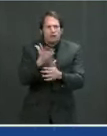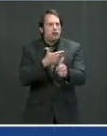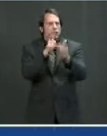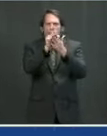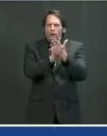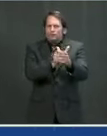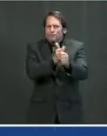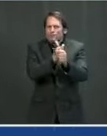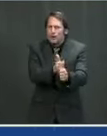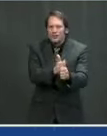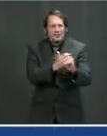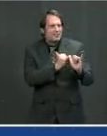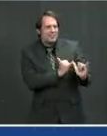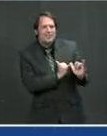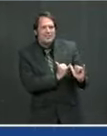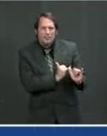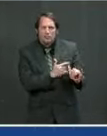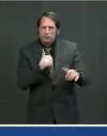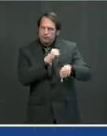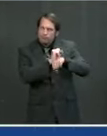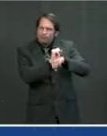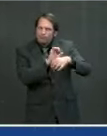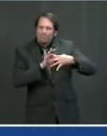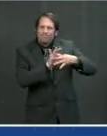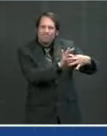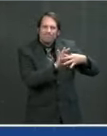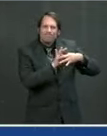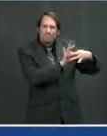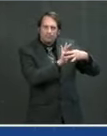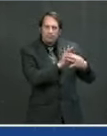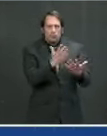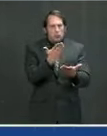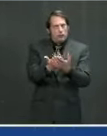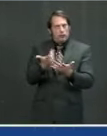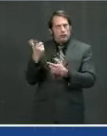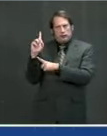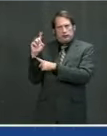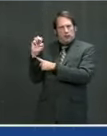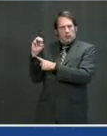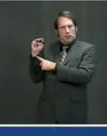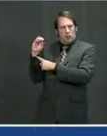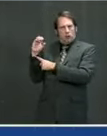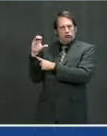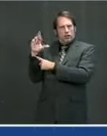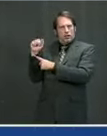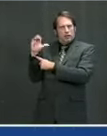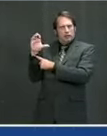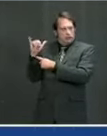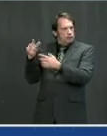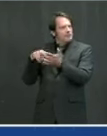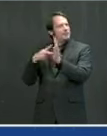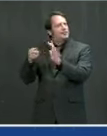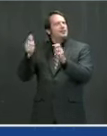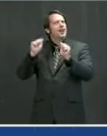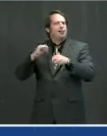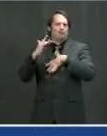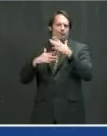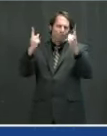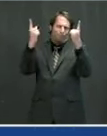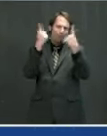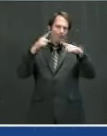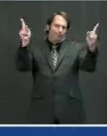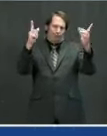work together to prove that democracies can still compete and win in the 21st century. We can deliver